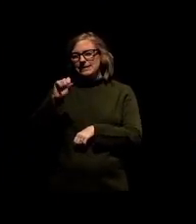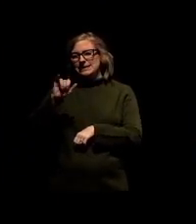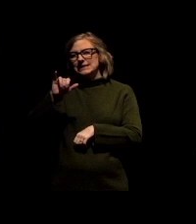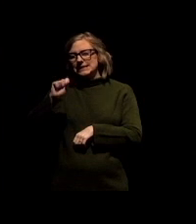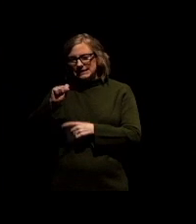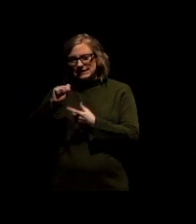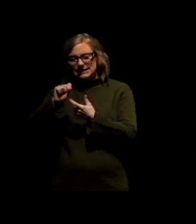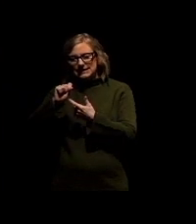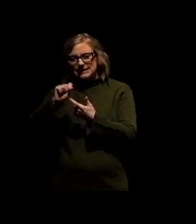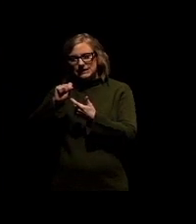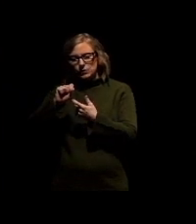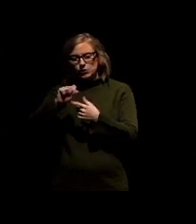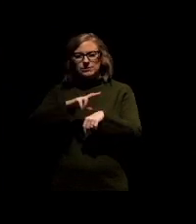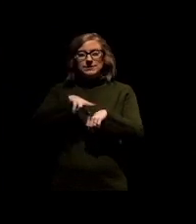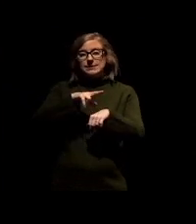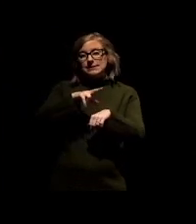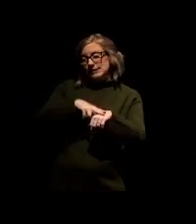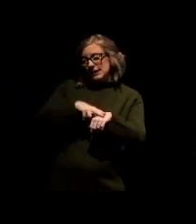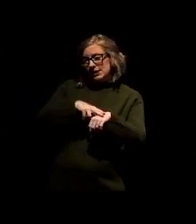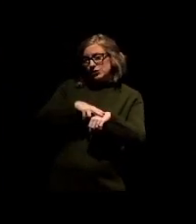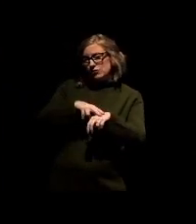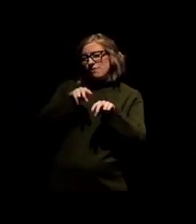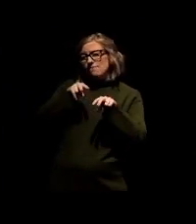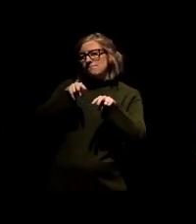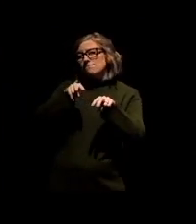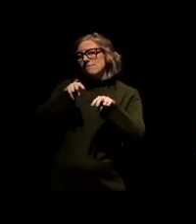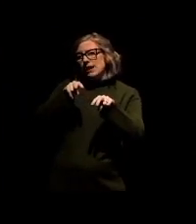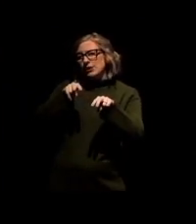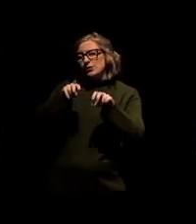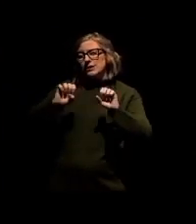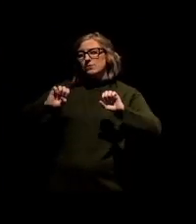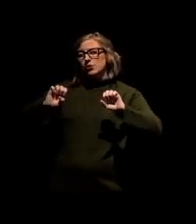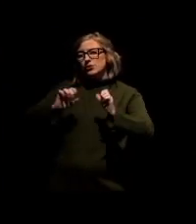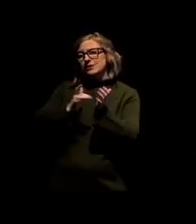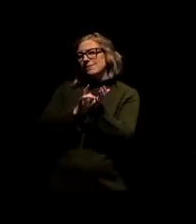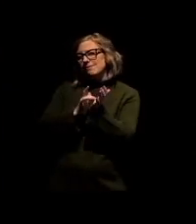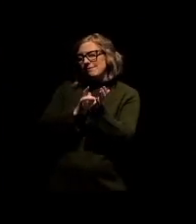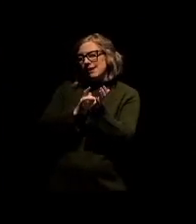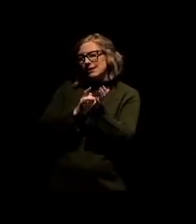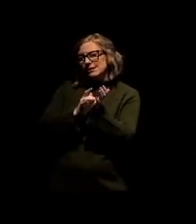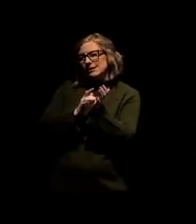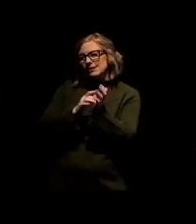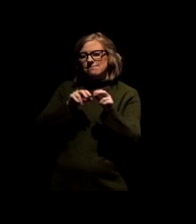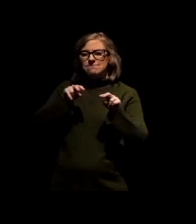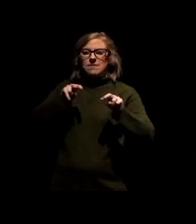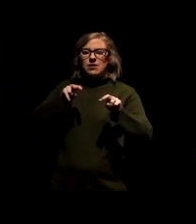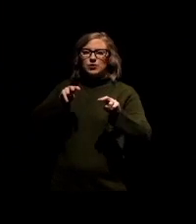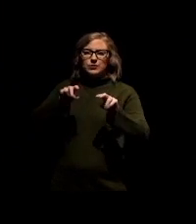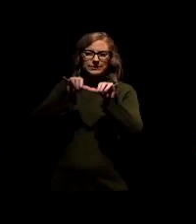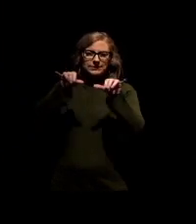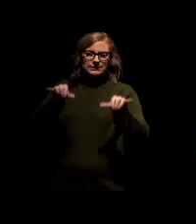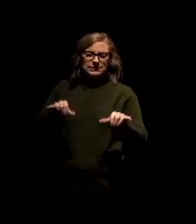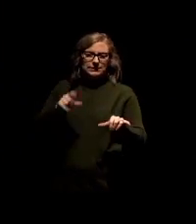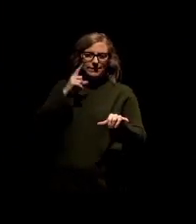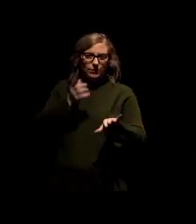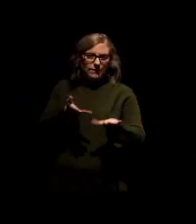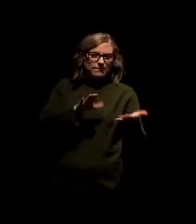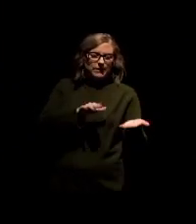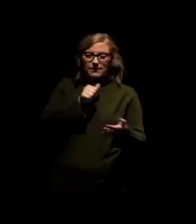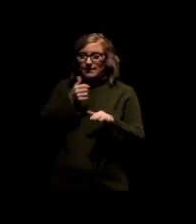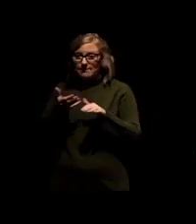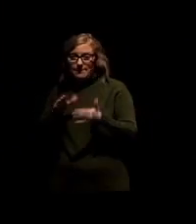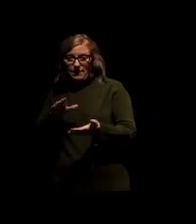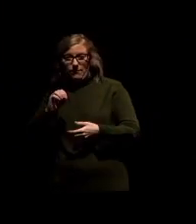Nemesis, which is the national monitoring emergency medicine and monitoring system for fatal and